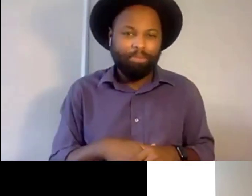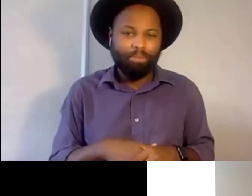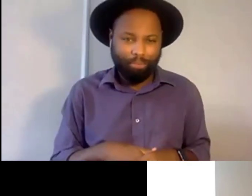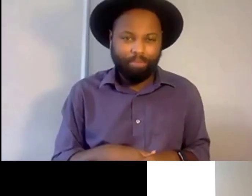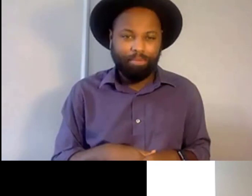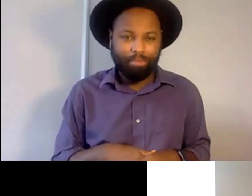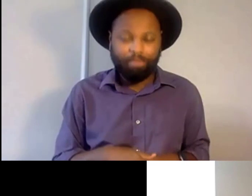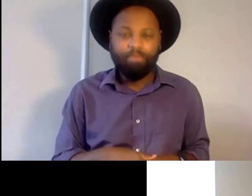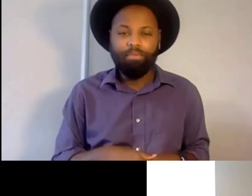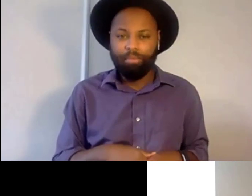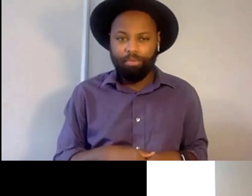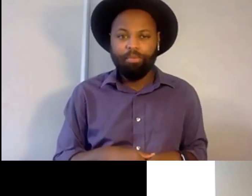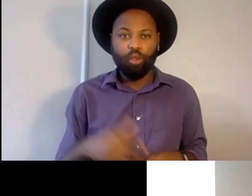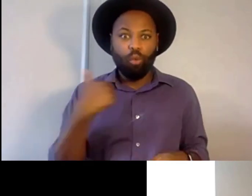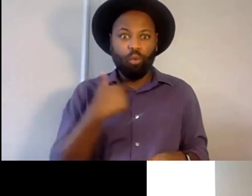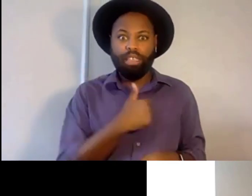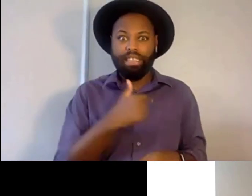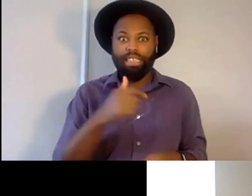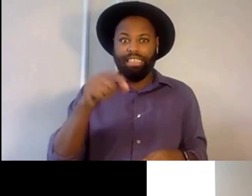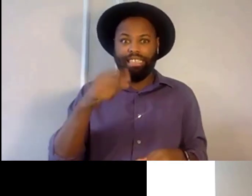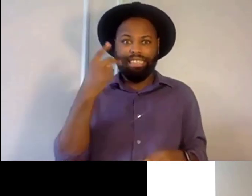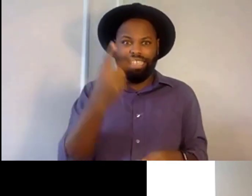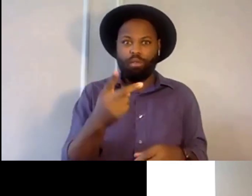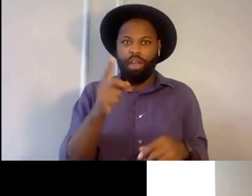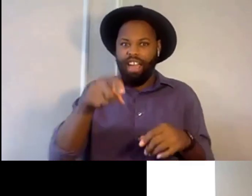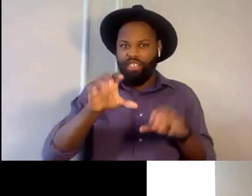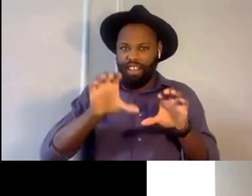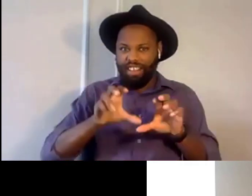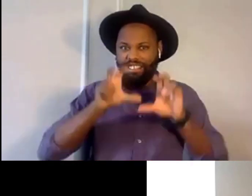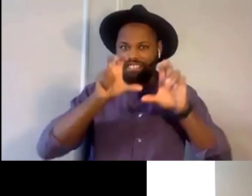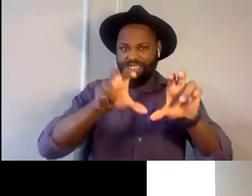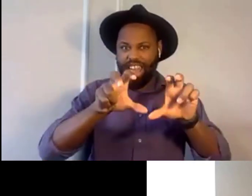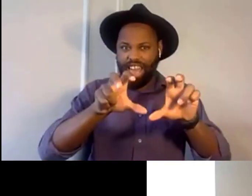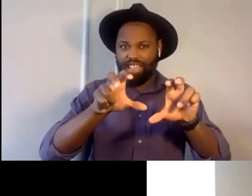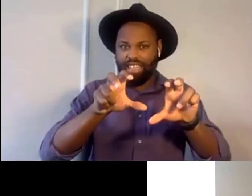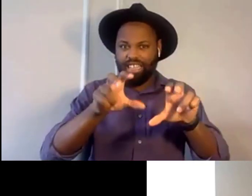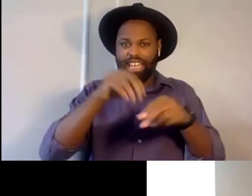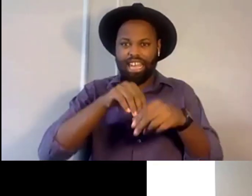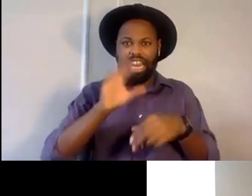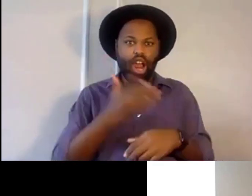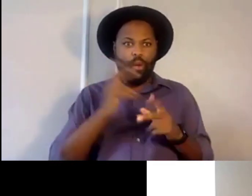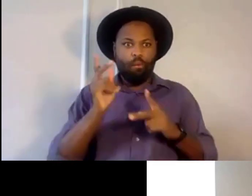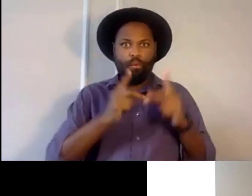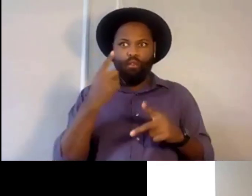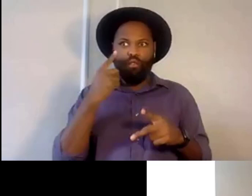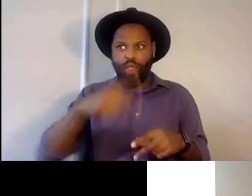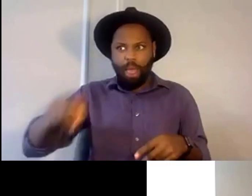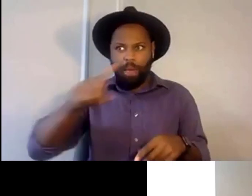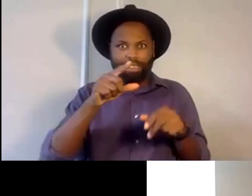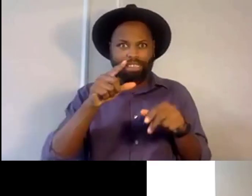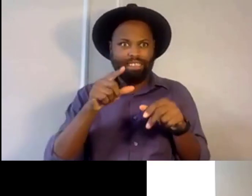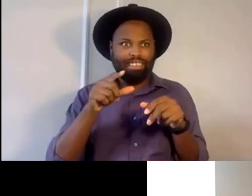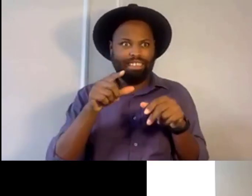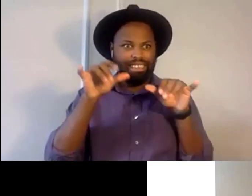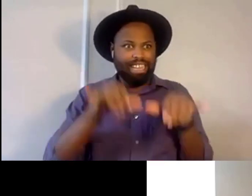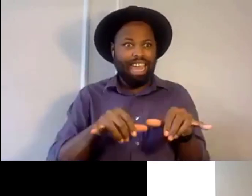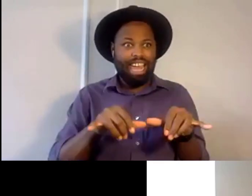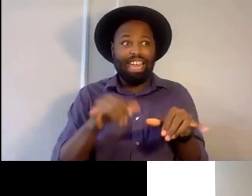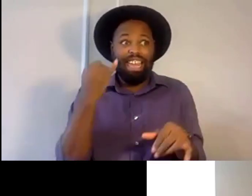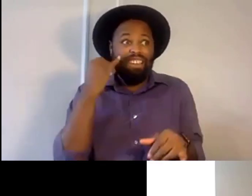that we have to invest in our people for them to stay. Otherwise, they get what they get, and then they go somewhere else.